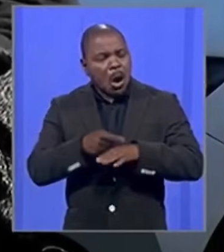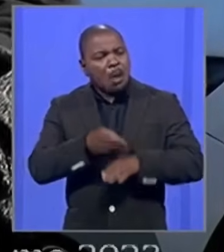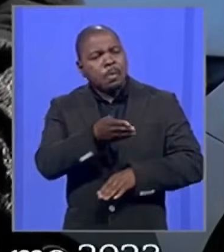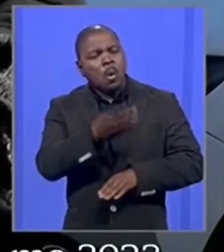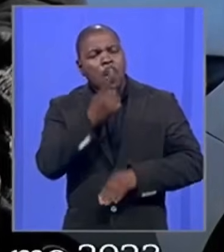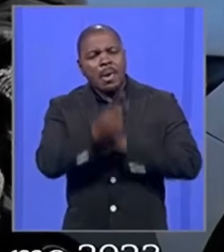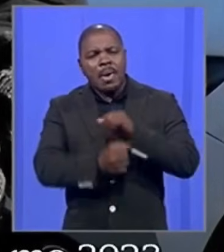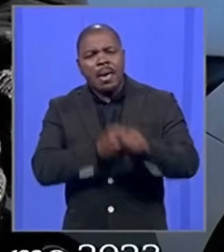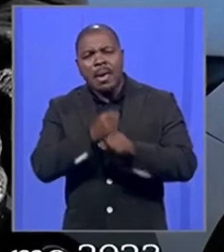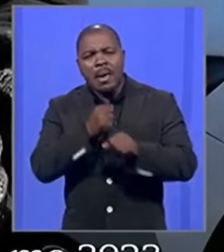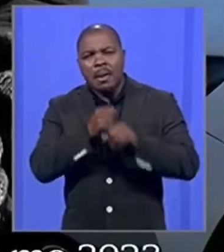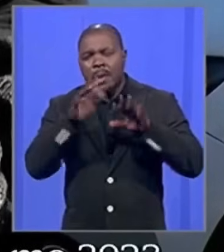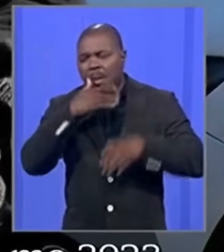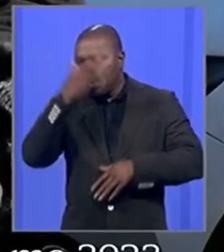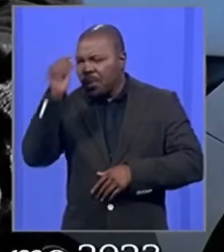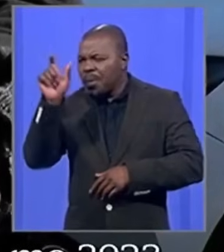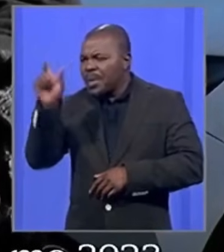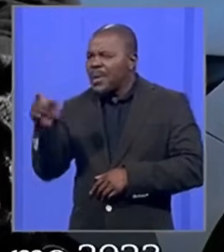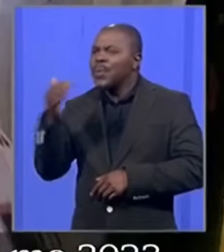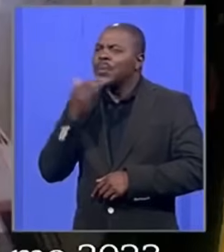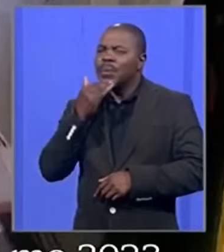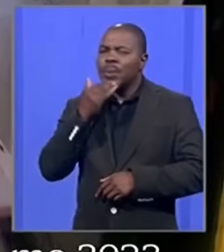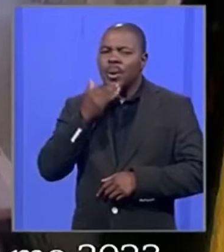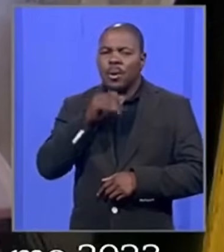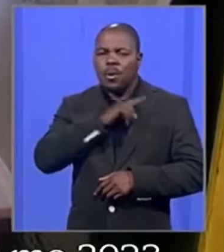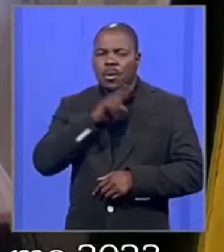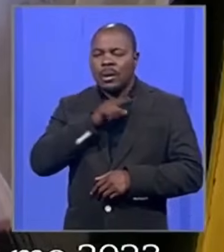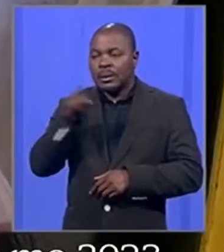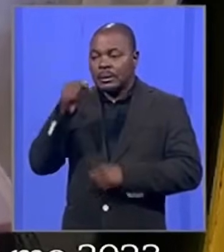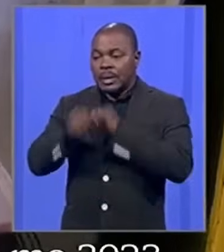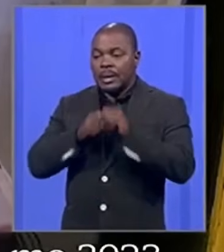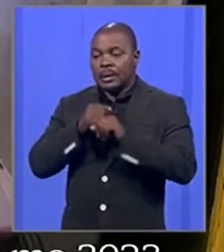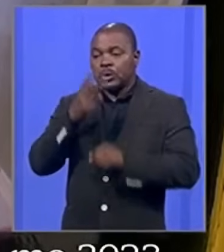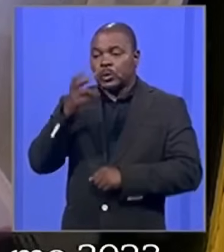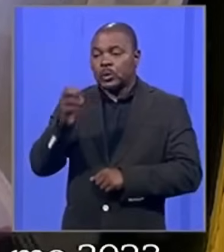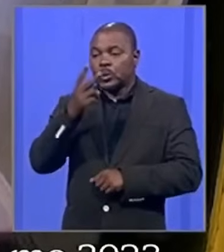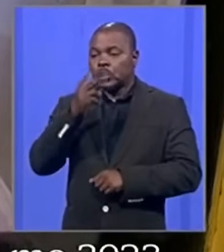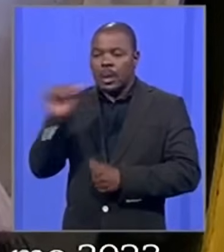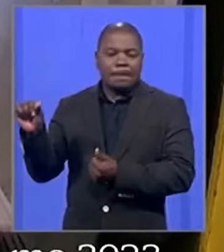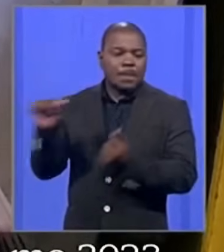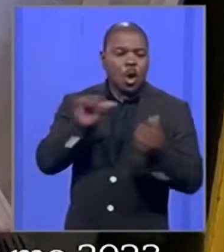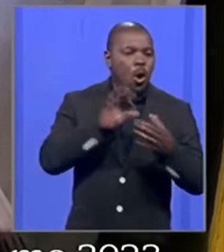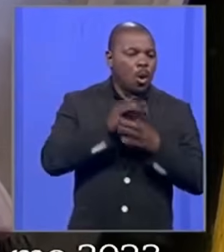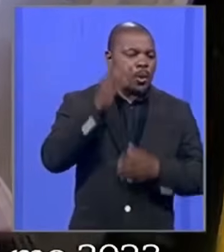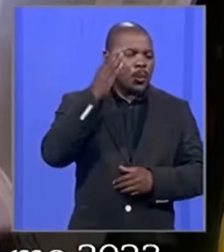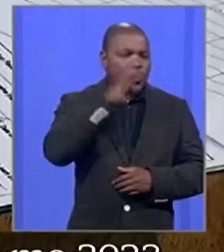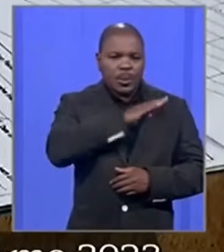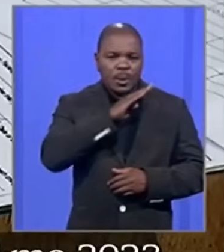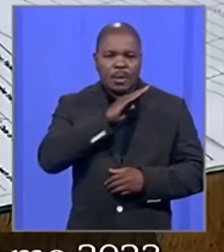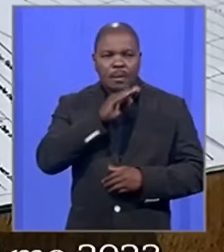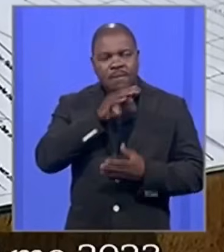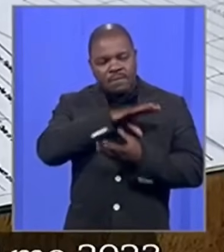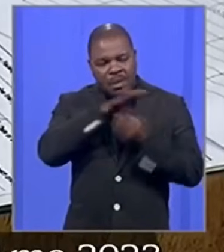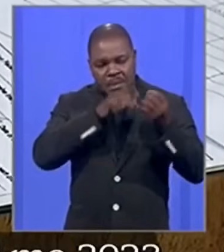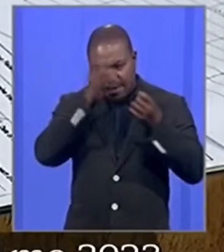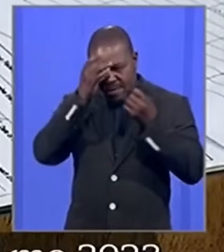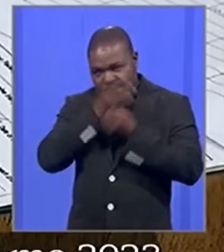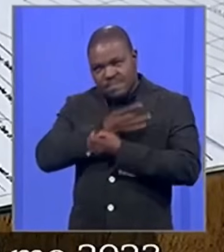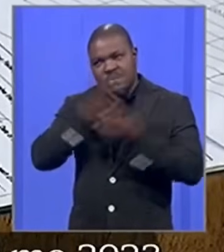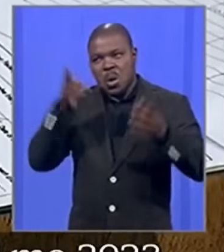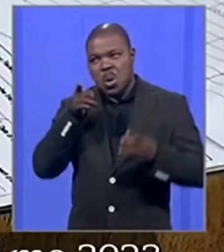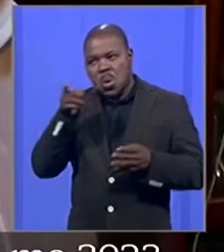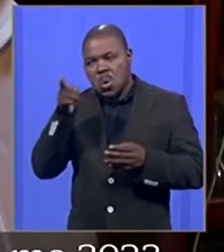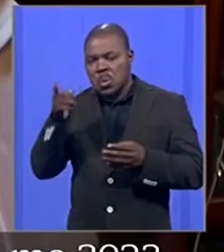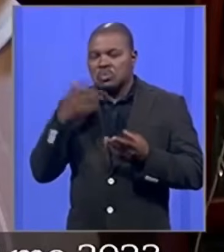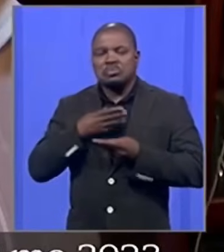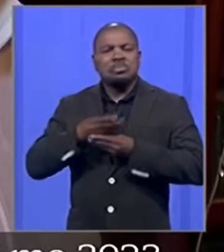gamang. Bereng o ne a retelelwa go boela gae ka Mopitlwe 2022 mme lelapa la gagwe la mobega a timetse ka motsheganong.